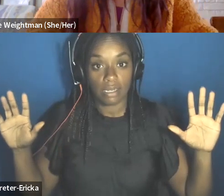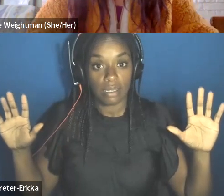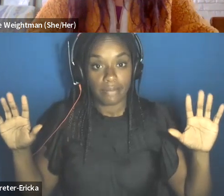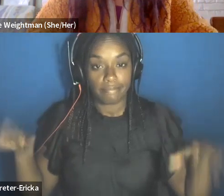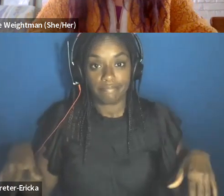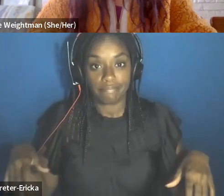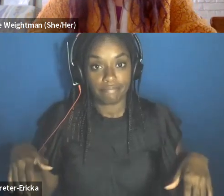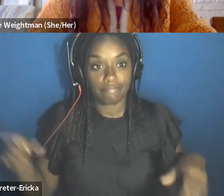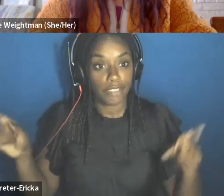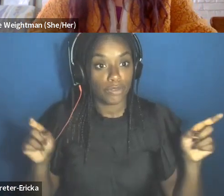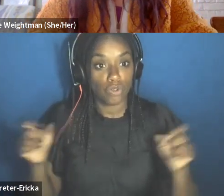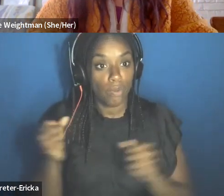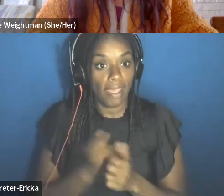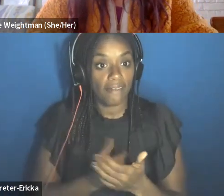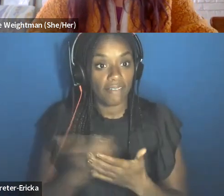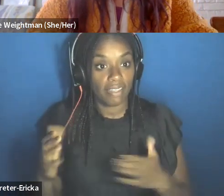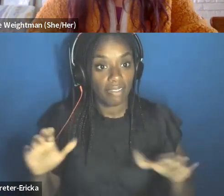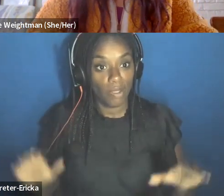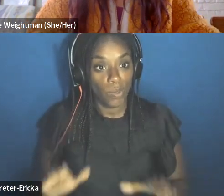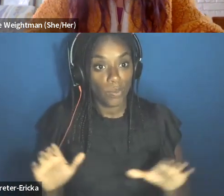doing. And then when I talk about